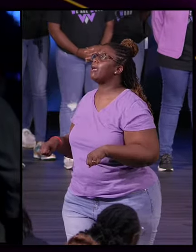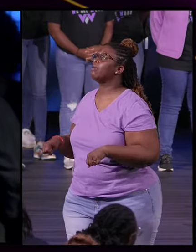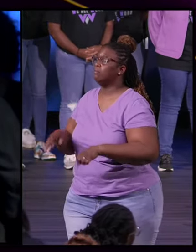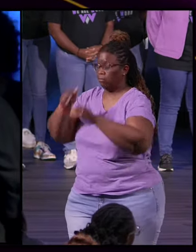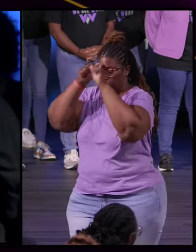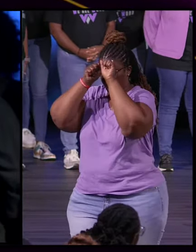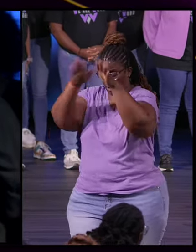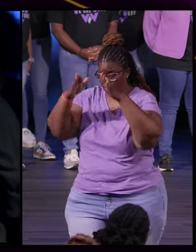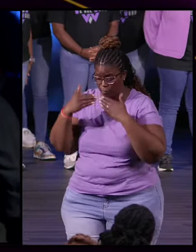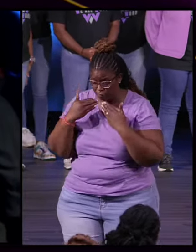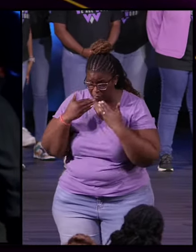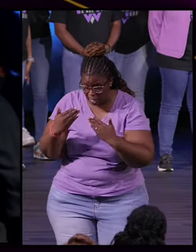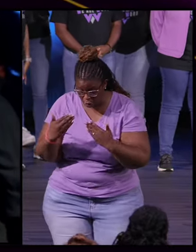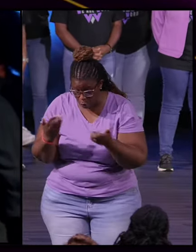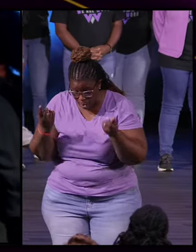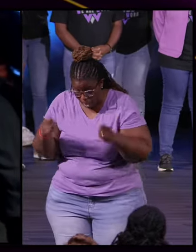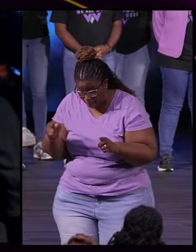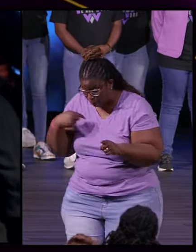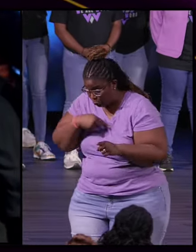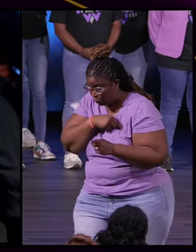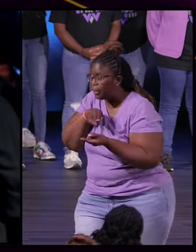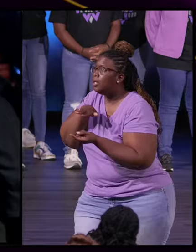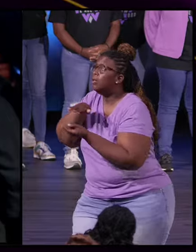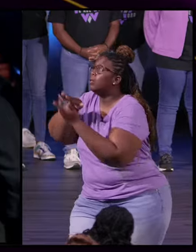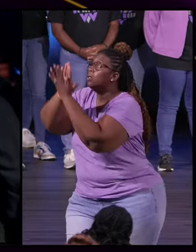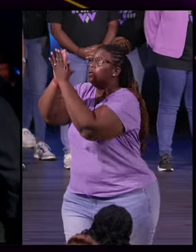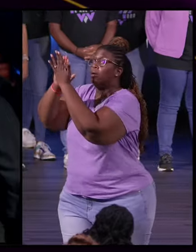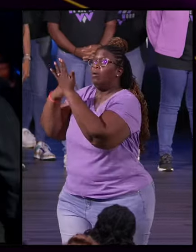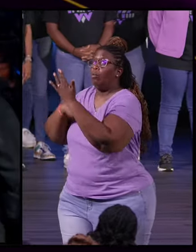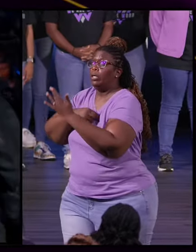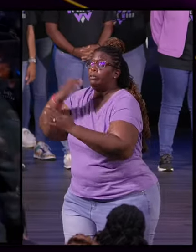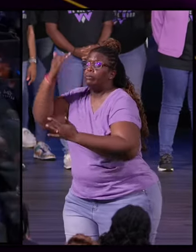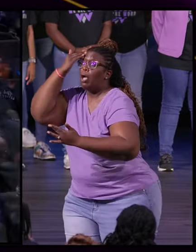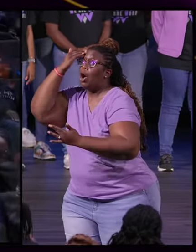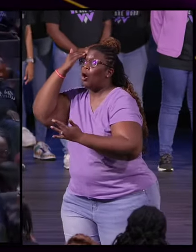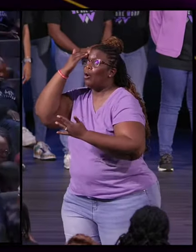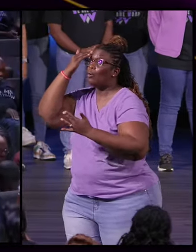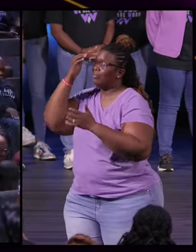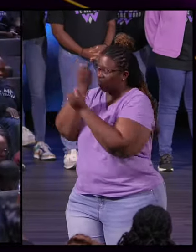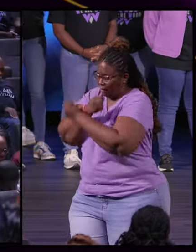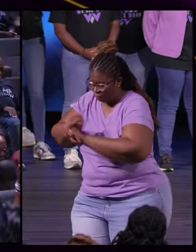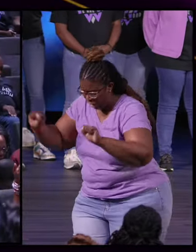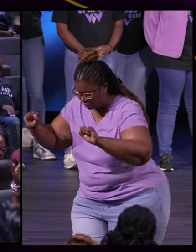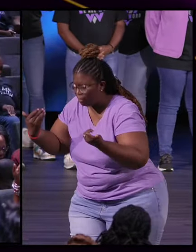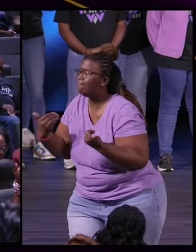that in your presence, God, we know that we have salvation,